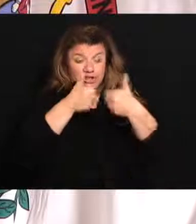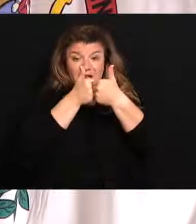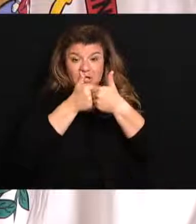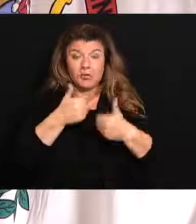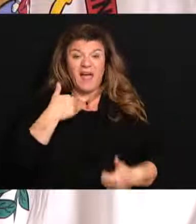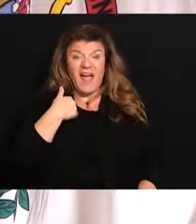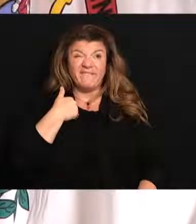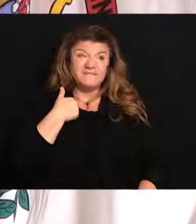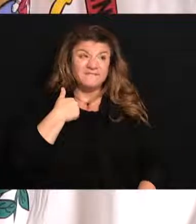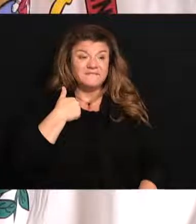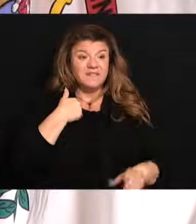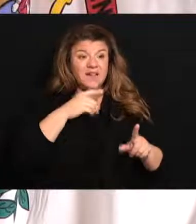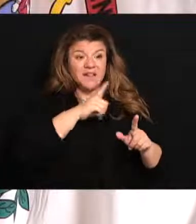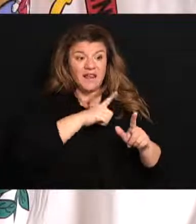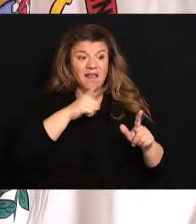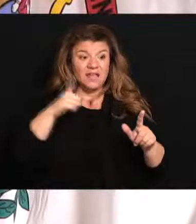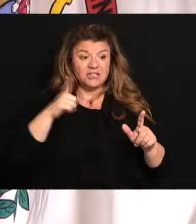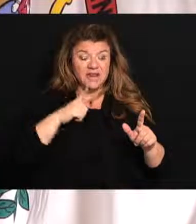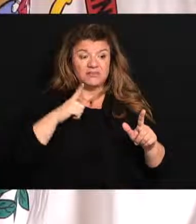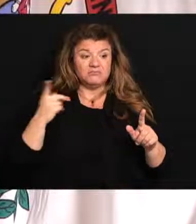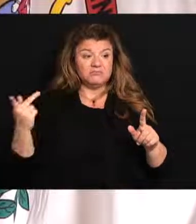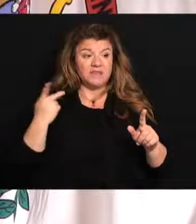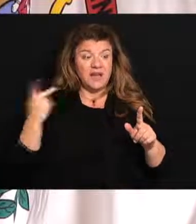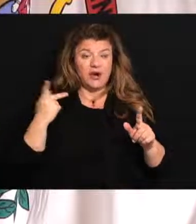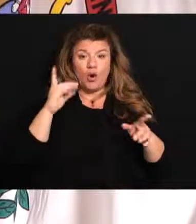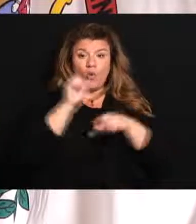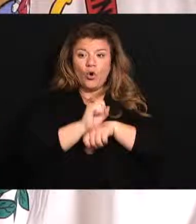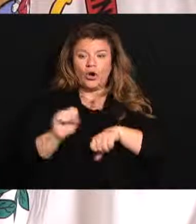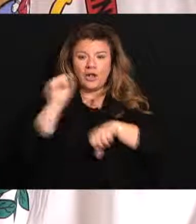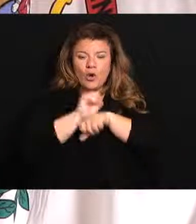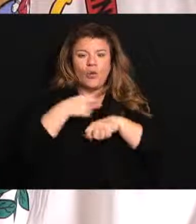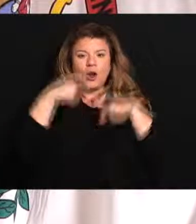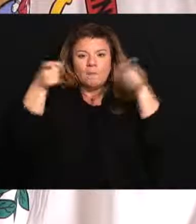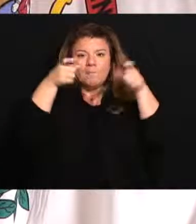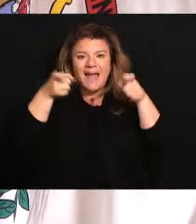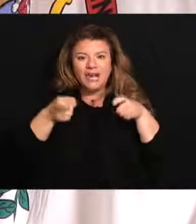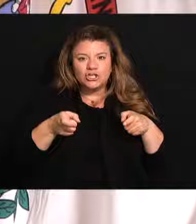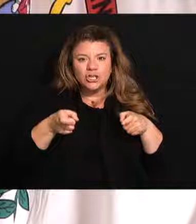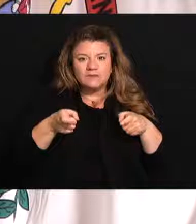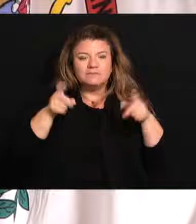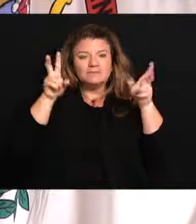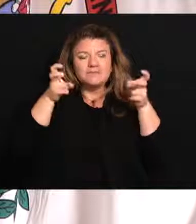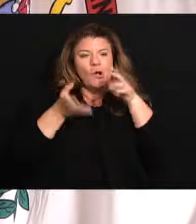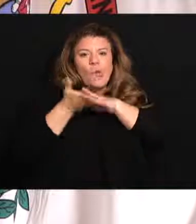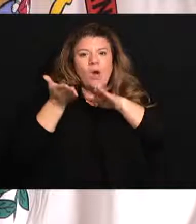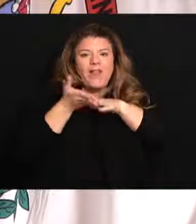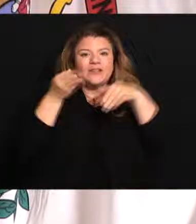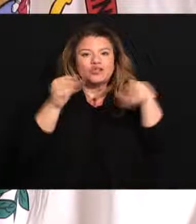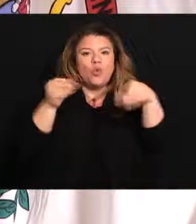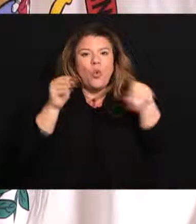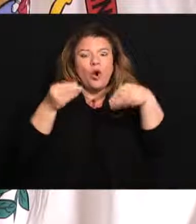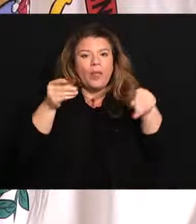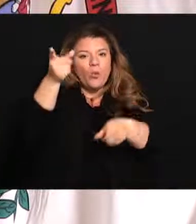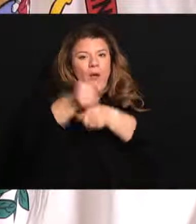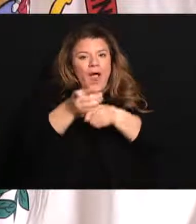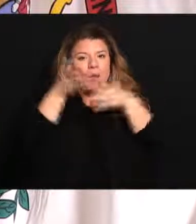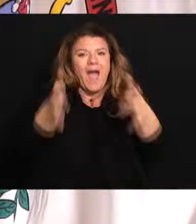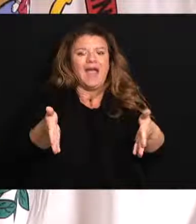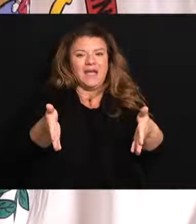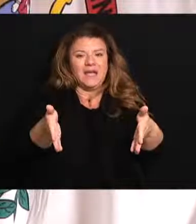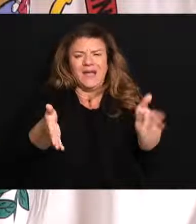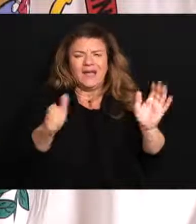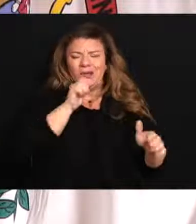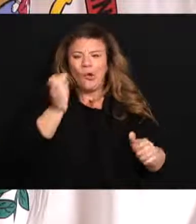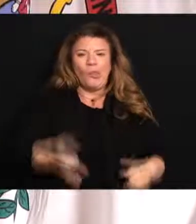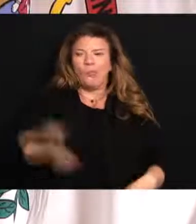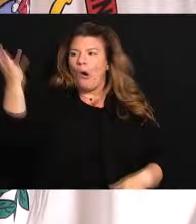I think the legislature and I are doing exactly that. Manage it. Run the store the right way. Don't just throw